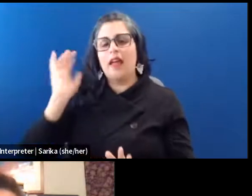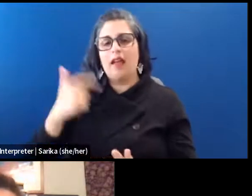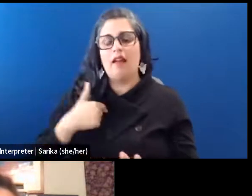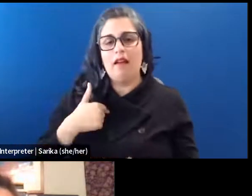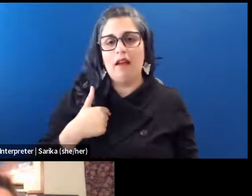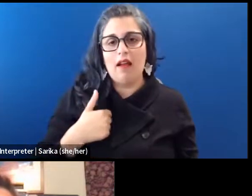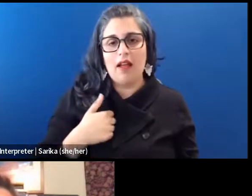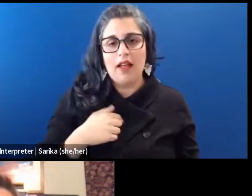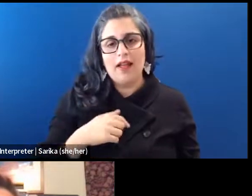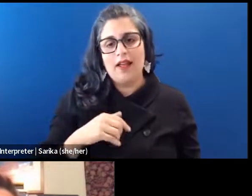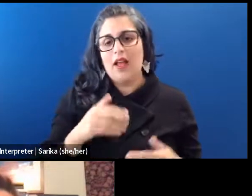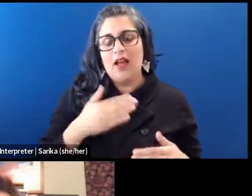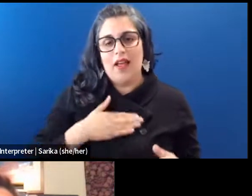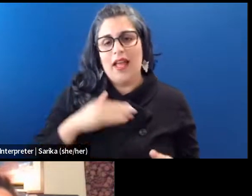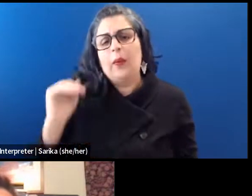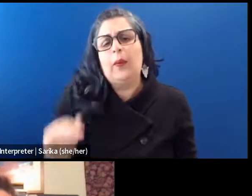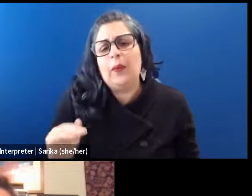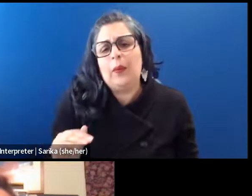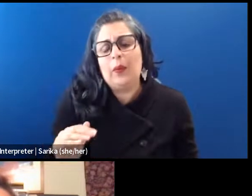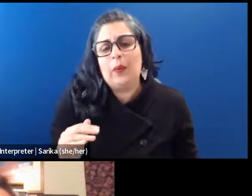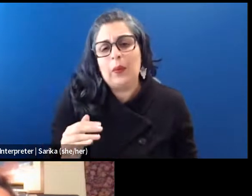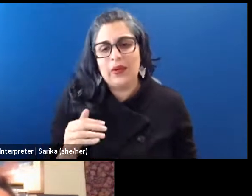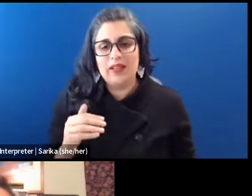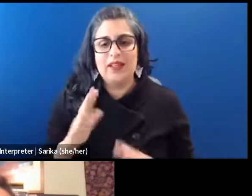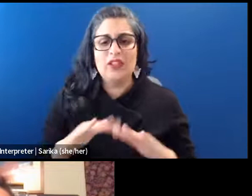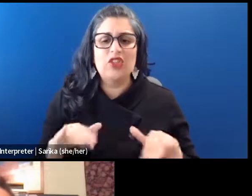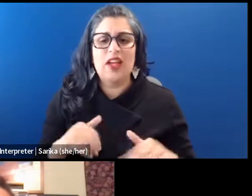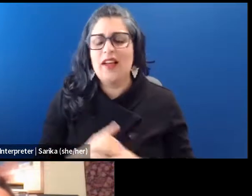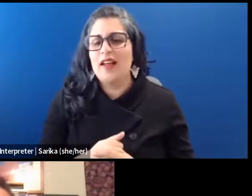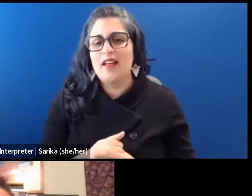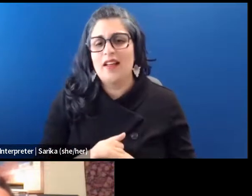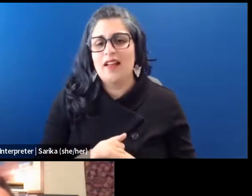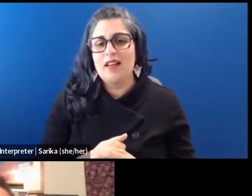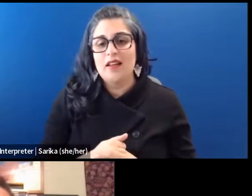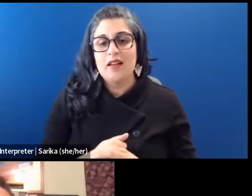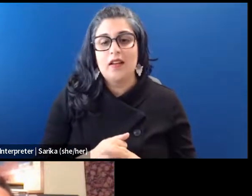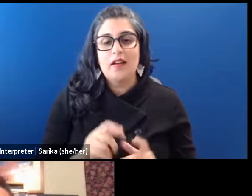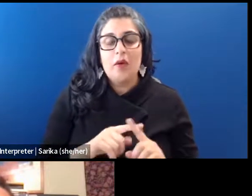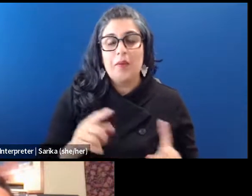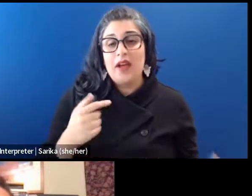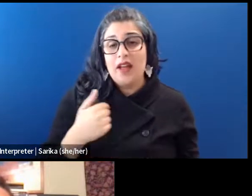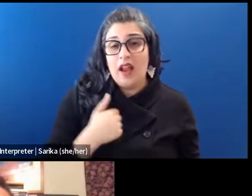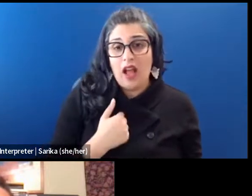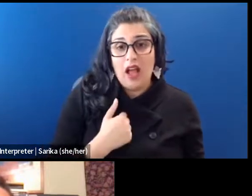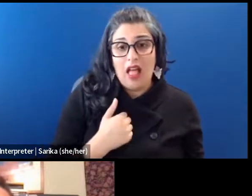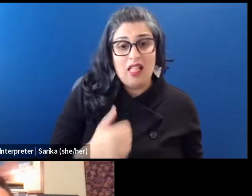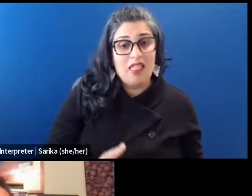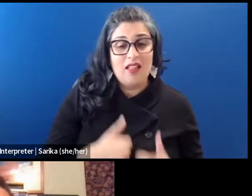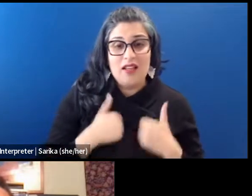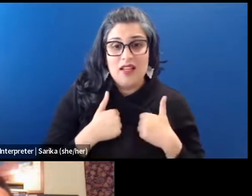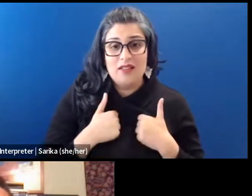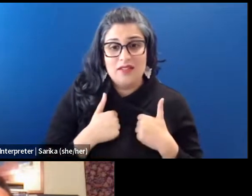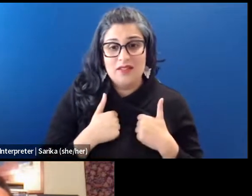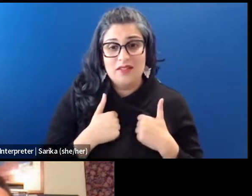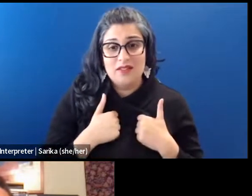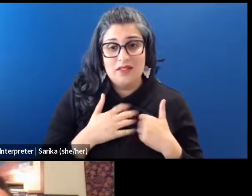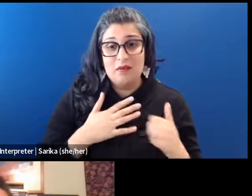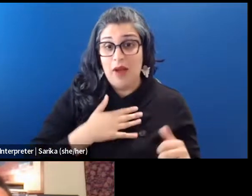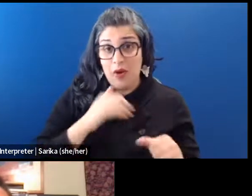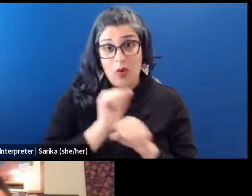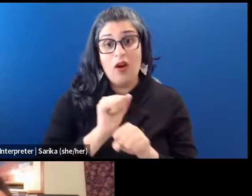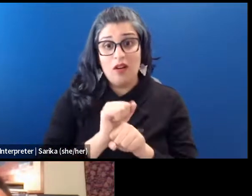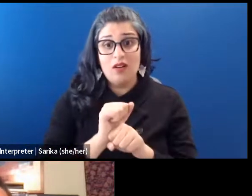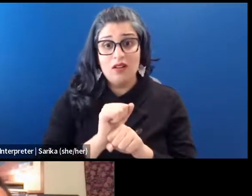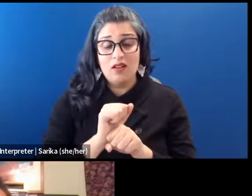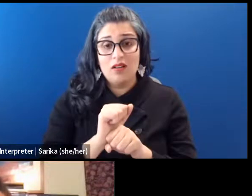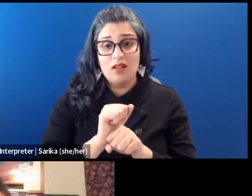in Ferguson, although I did go out a couple of times, but I was someone who lived my work, and it